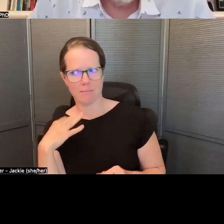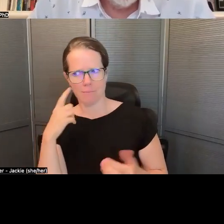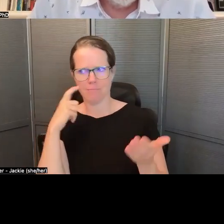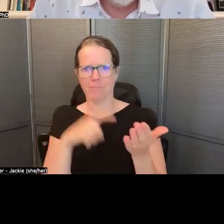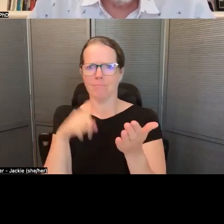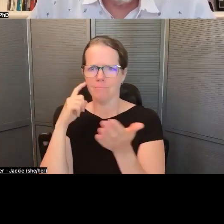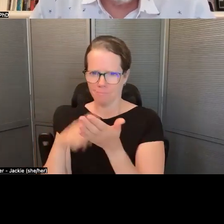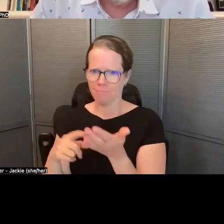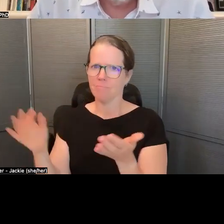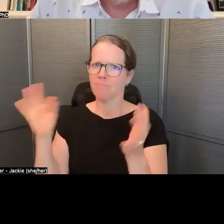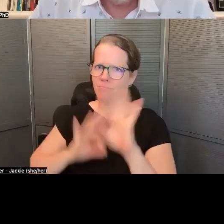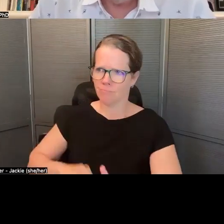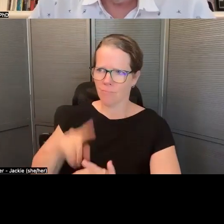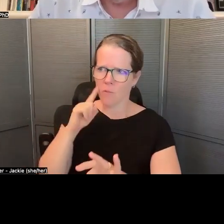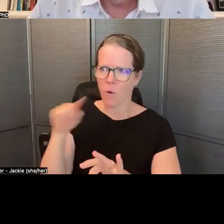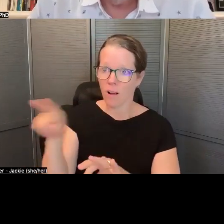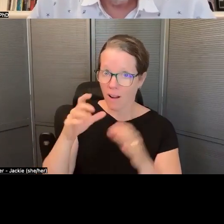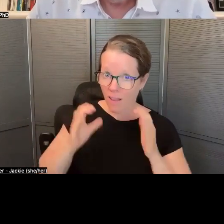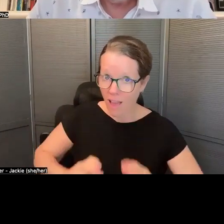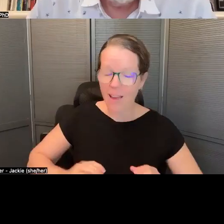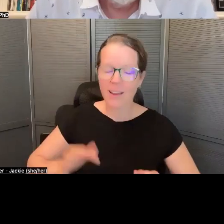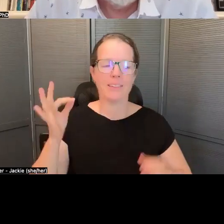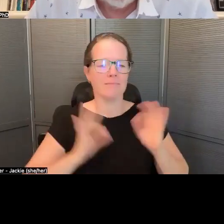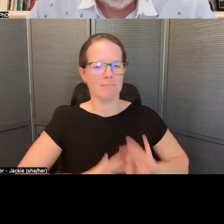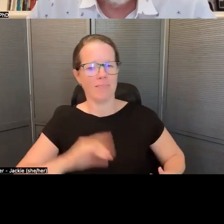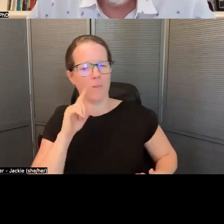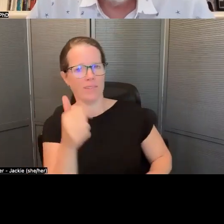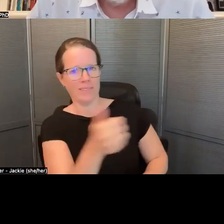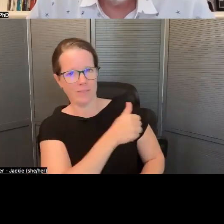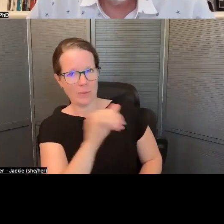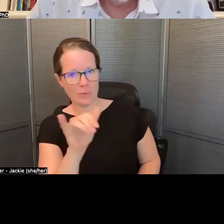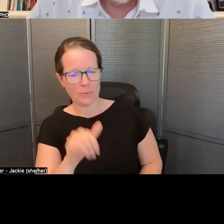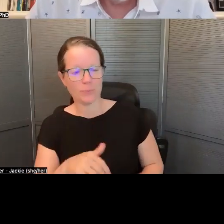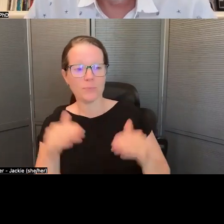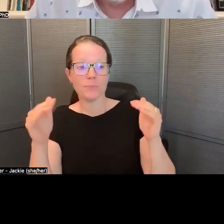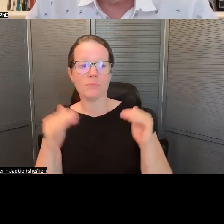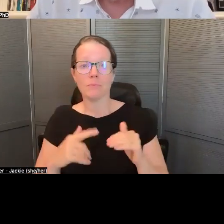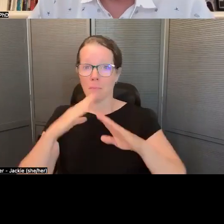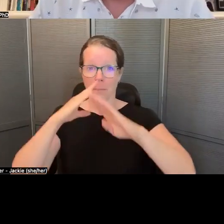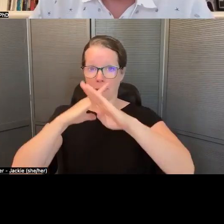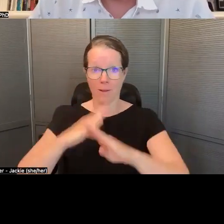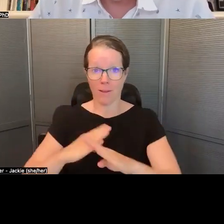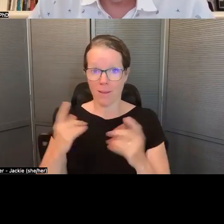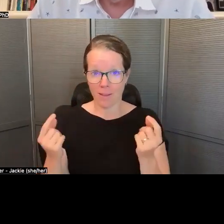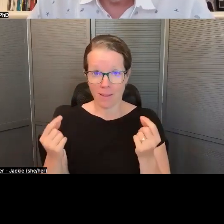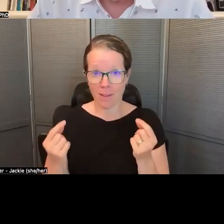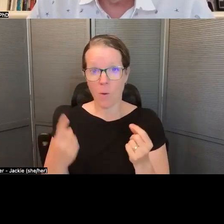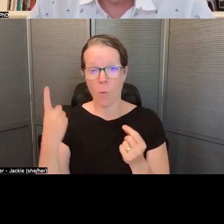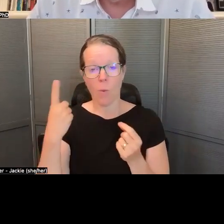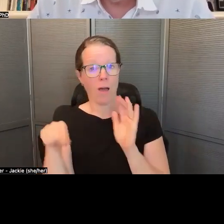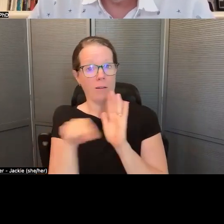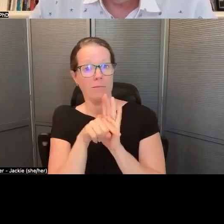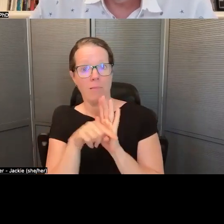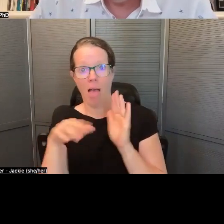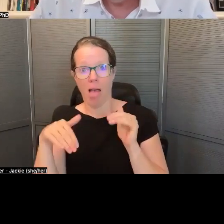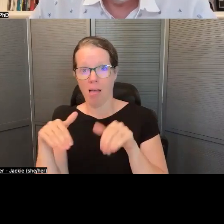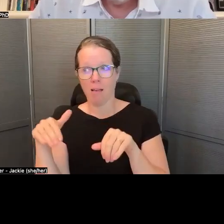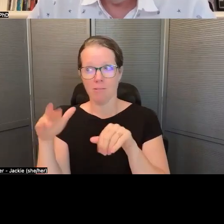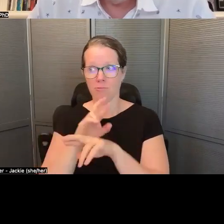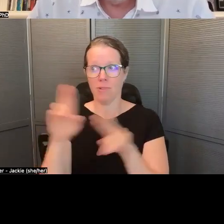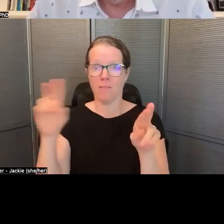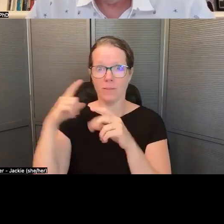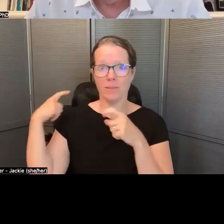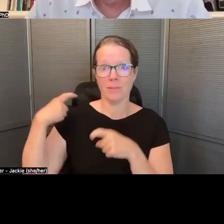themselves. Barriers, one barrier that's been identified is that it's not yet available in Spanish, and I suppose it's always good when